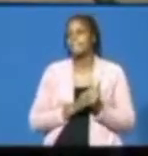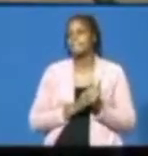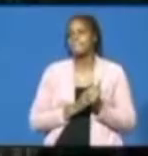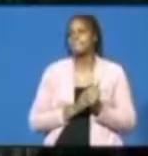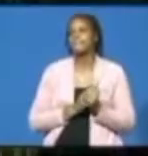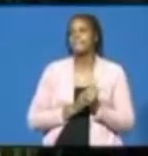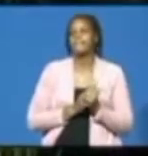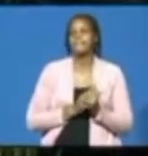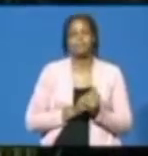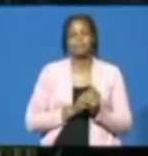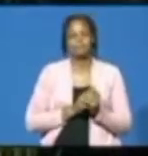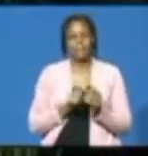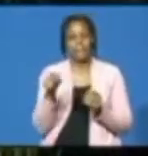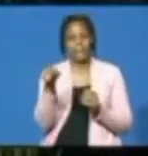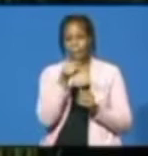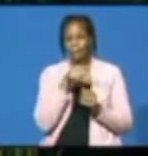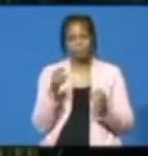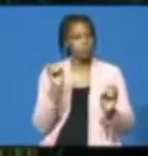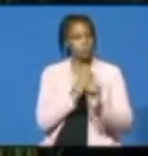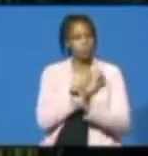The truth is not in you.